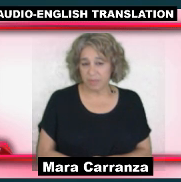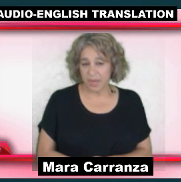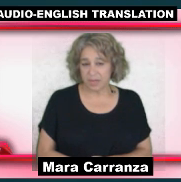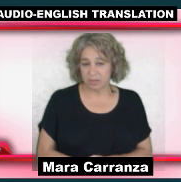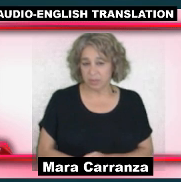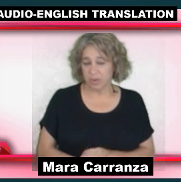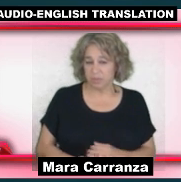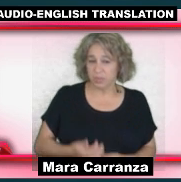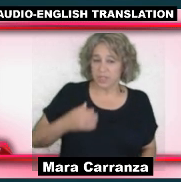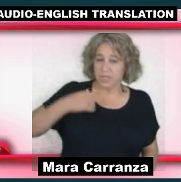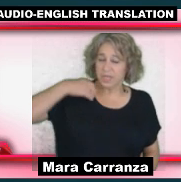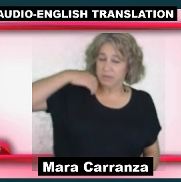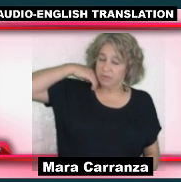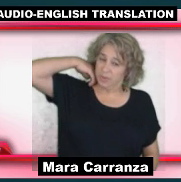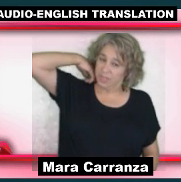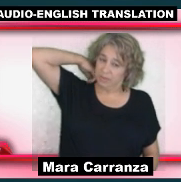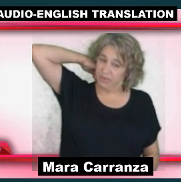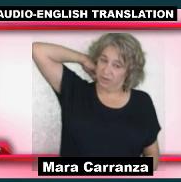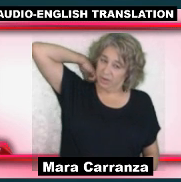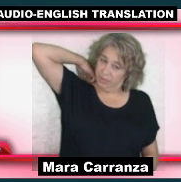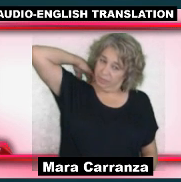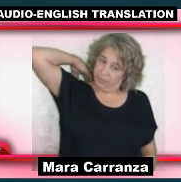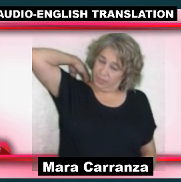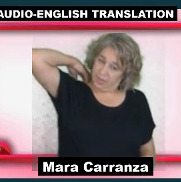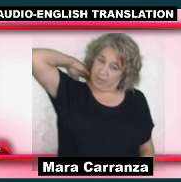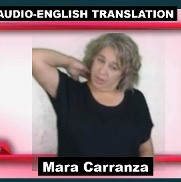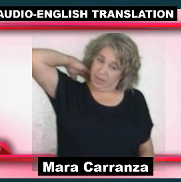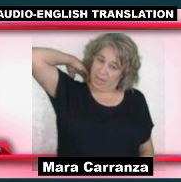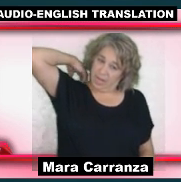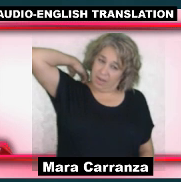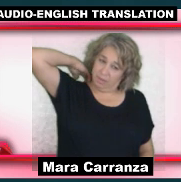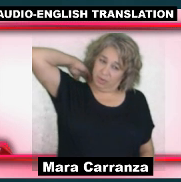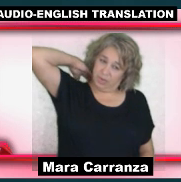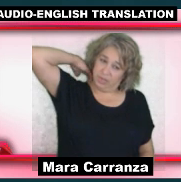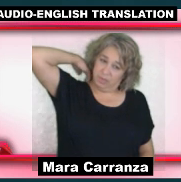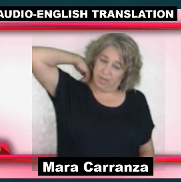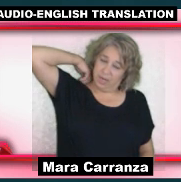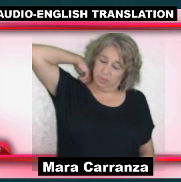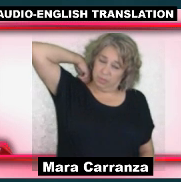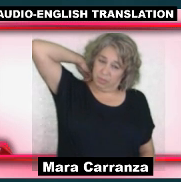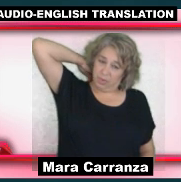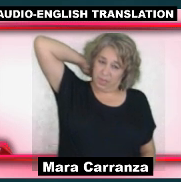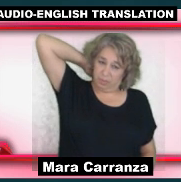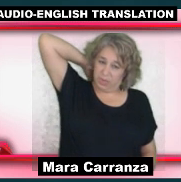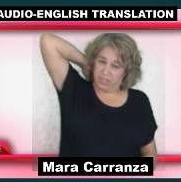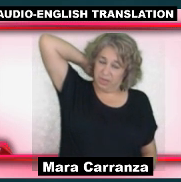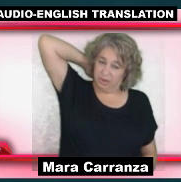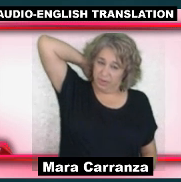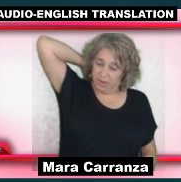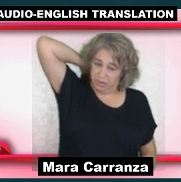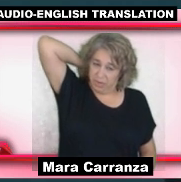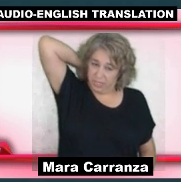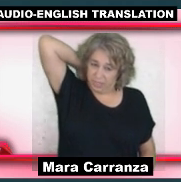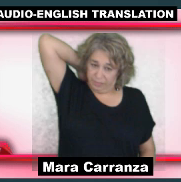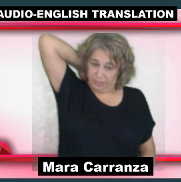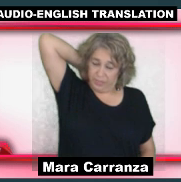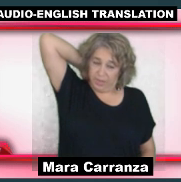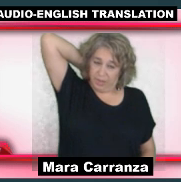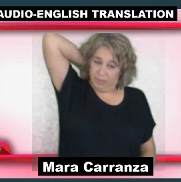I've met with the president from El Salvador. Voy a reunirme con and el presidente I am going de Honduras. To meet with the president of